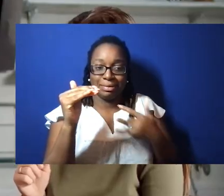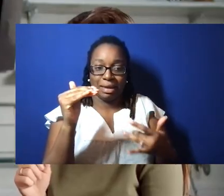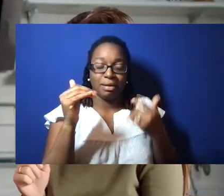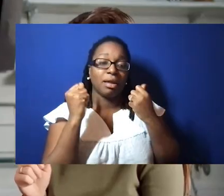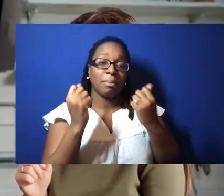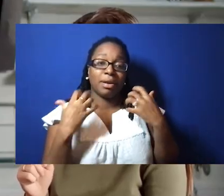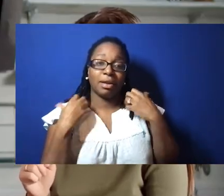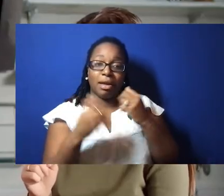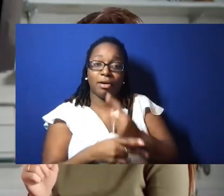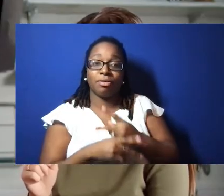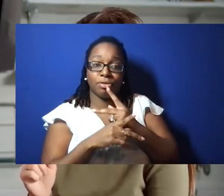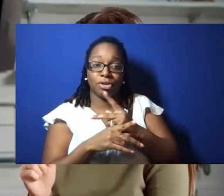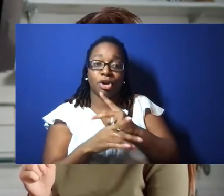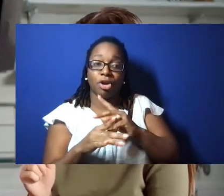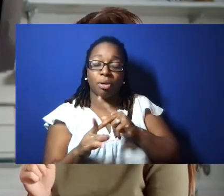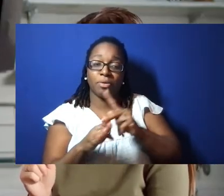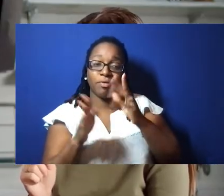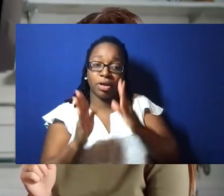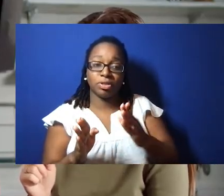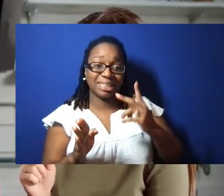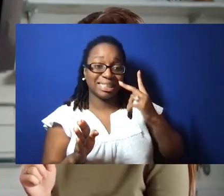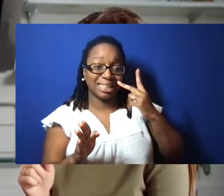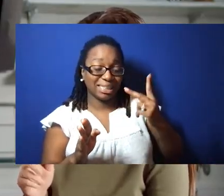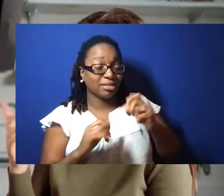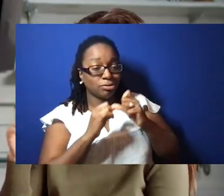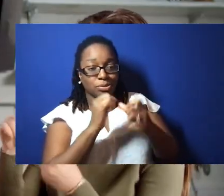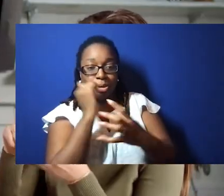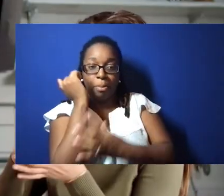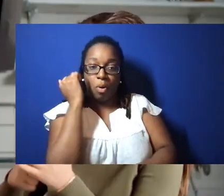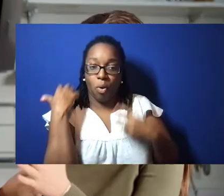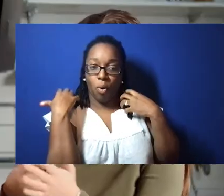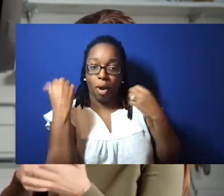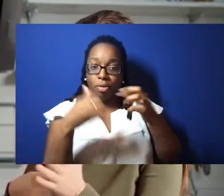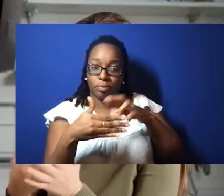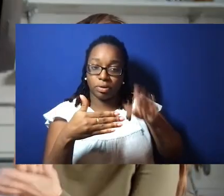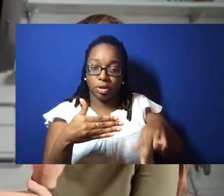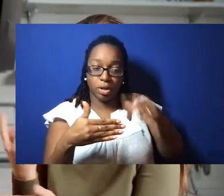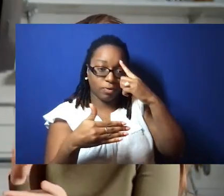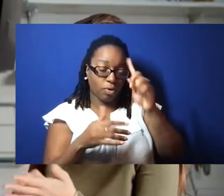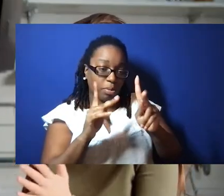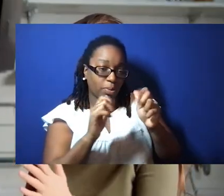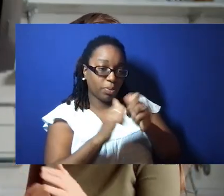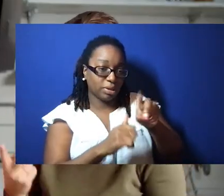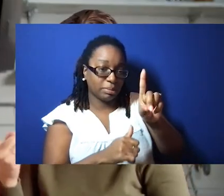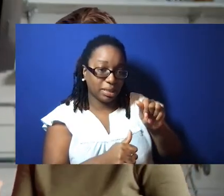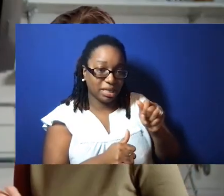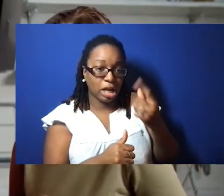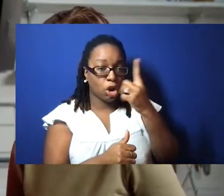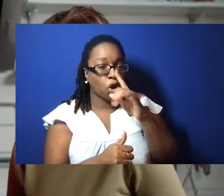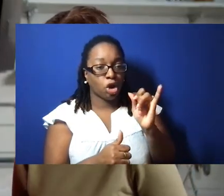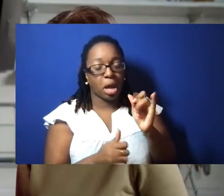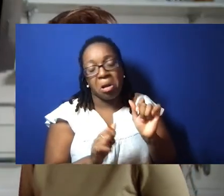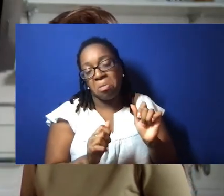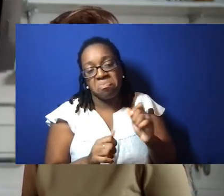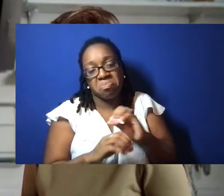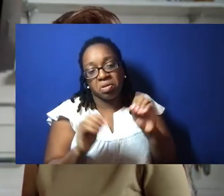many healthcare professionals continue to see the poor health outcomes of people with disabilities as an